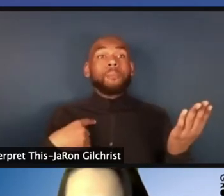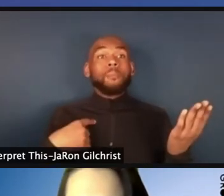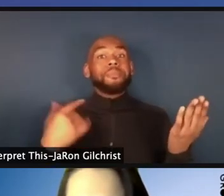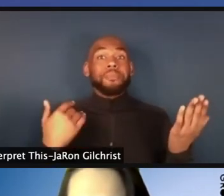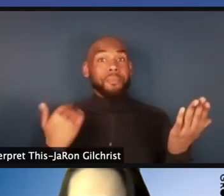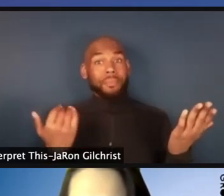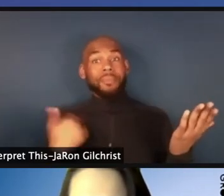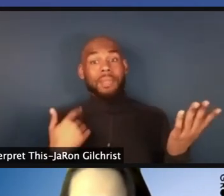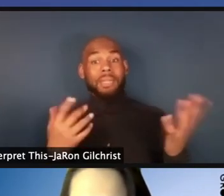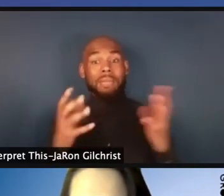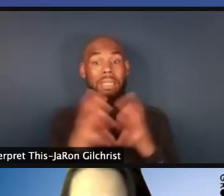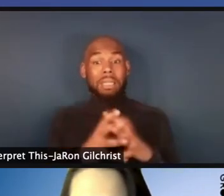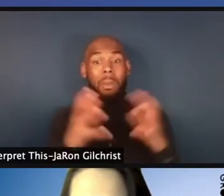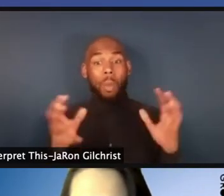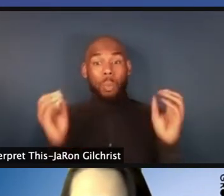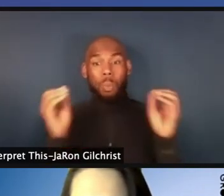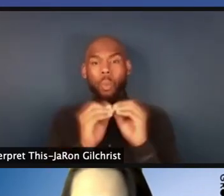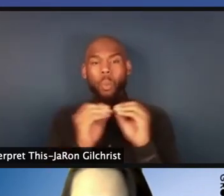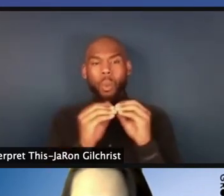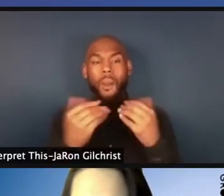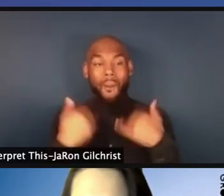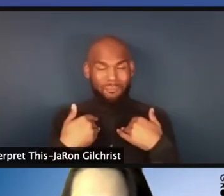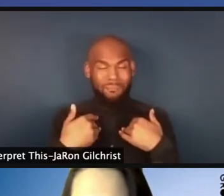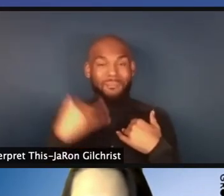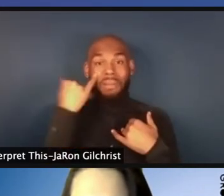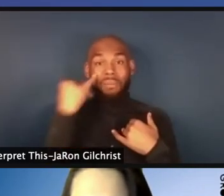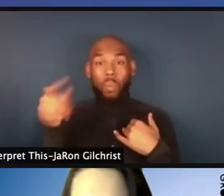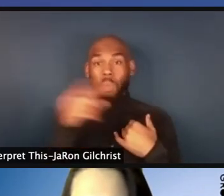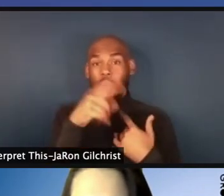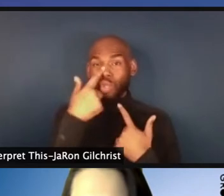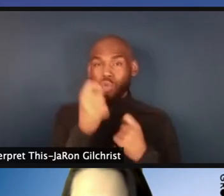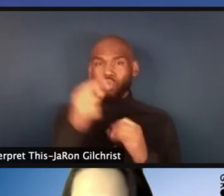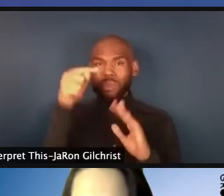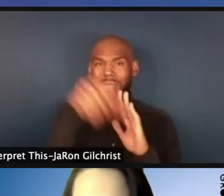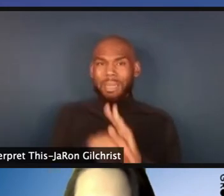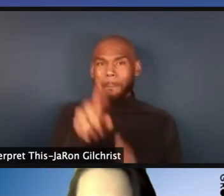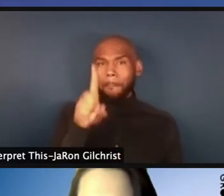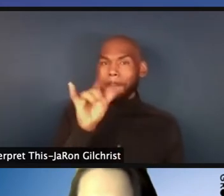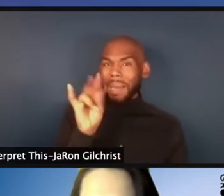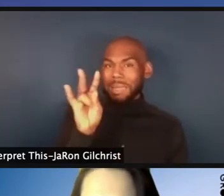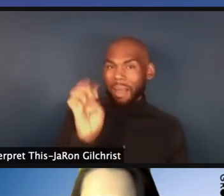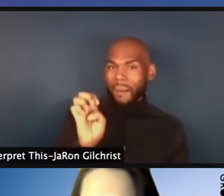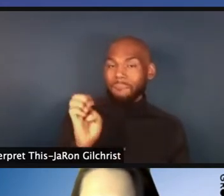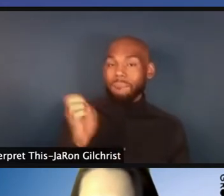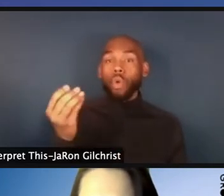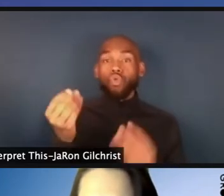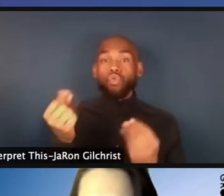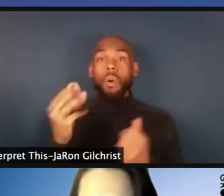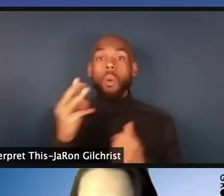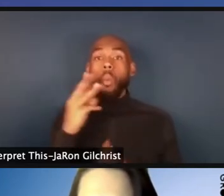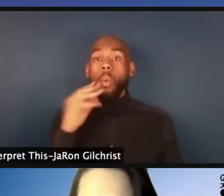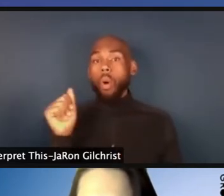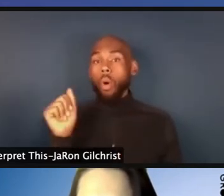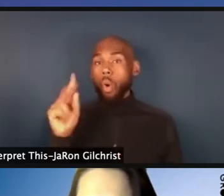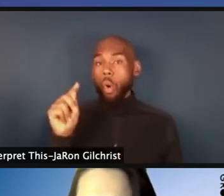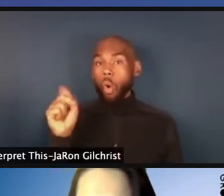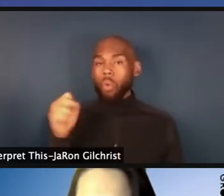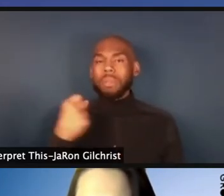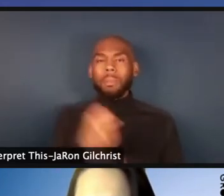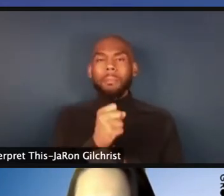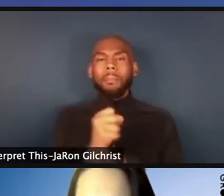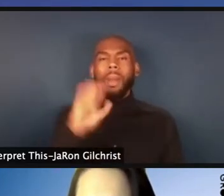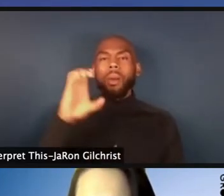there is so much more. And if you are interested in doing a deep dive, Groundwater Arts has already put together a call